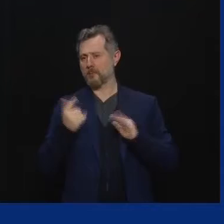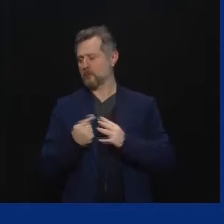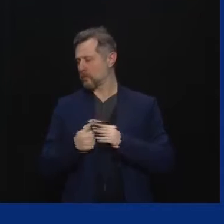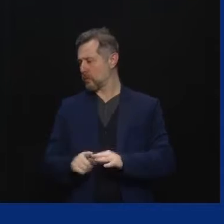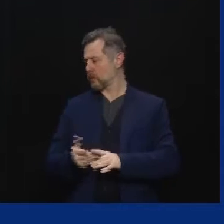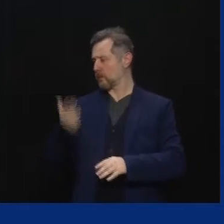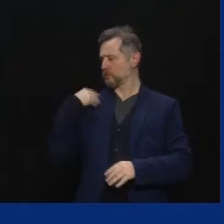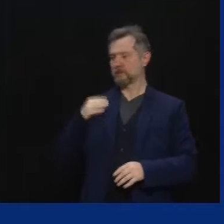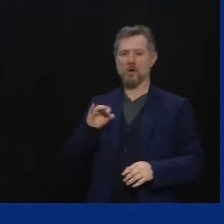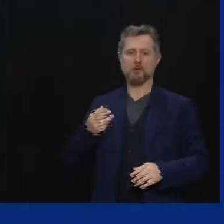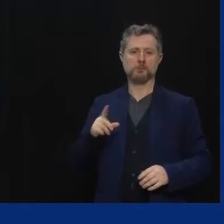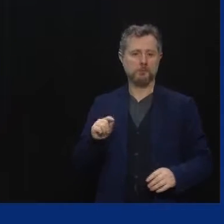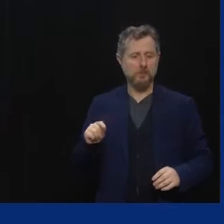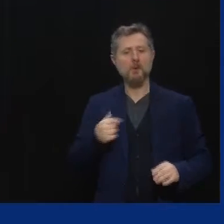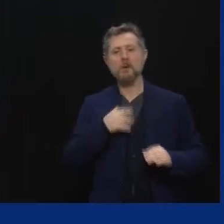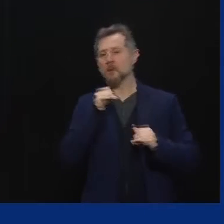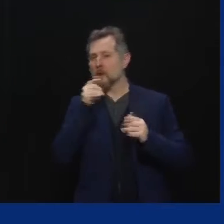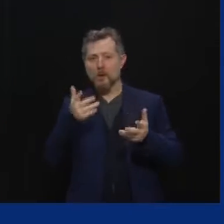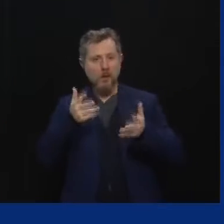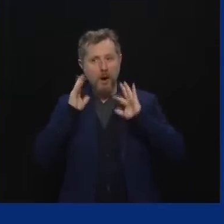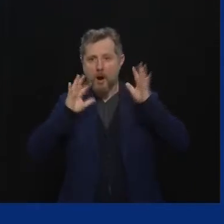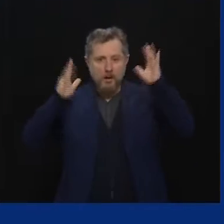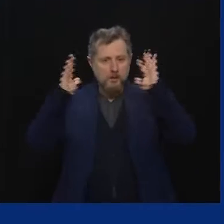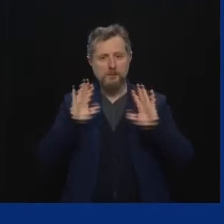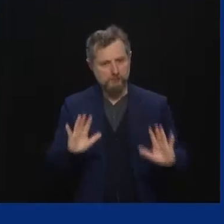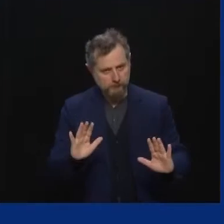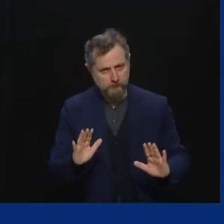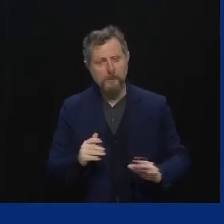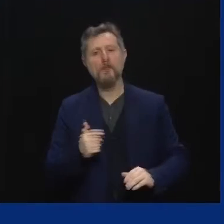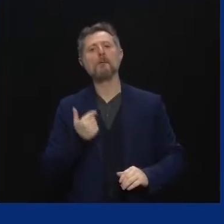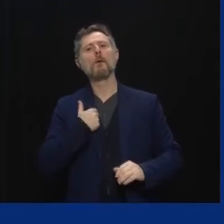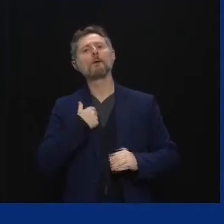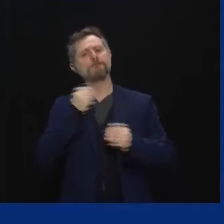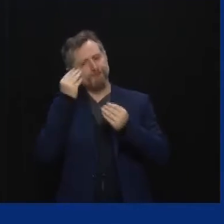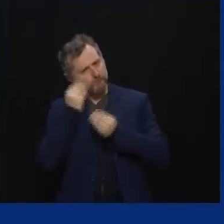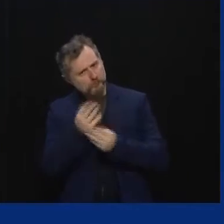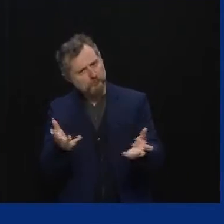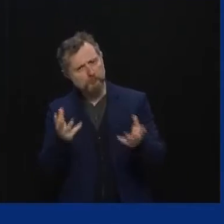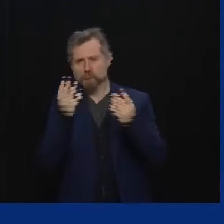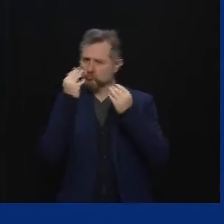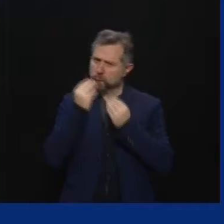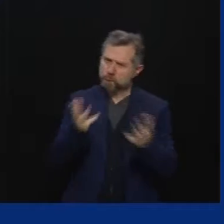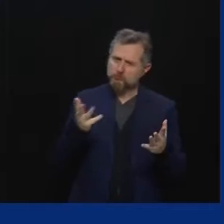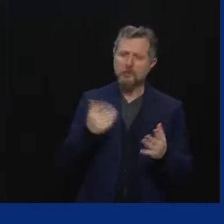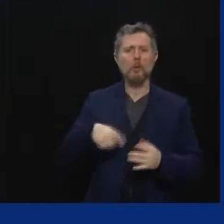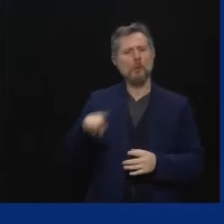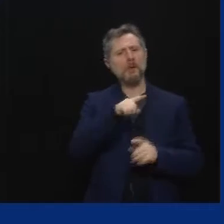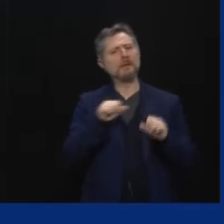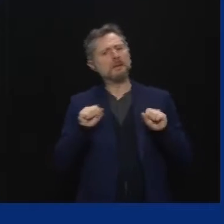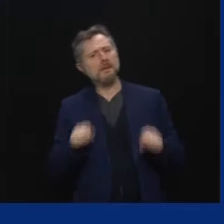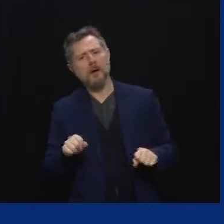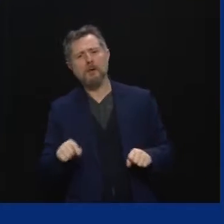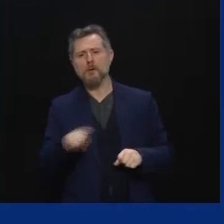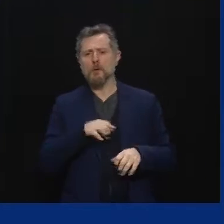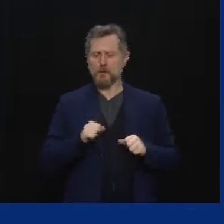don't want anyone to panic over this. Let people know there are steps we can take, and we encourage everyone to do this.